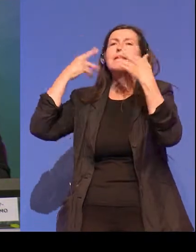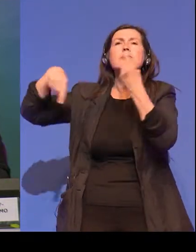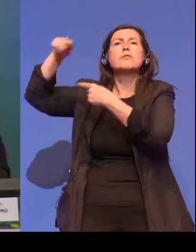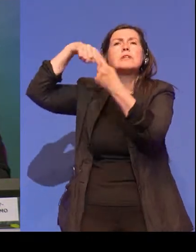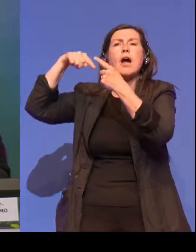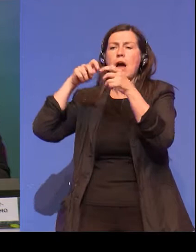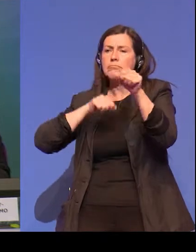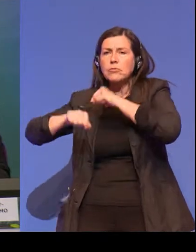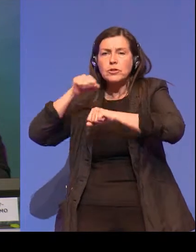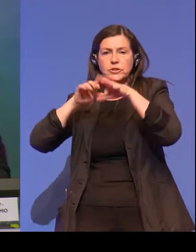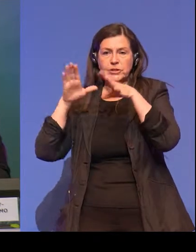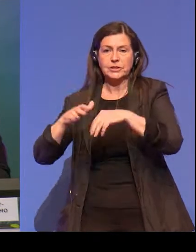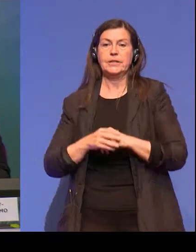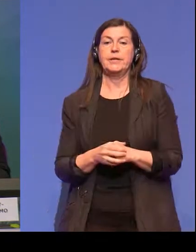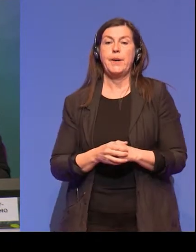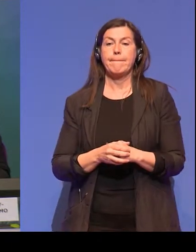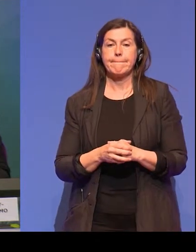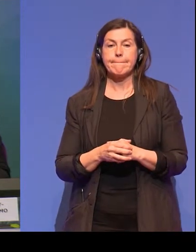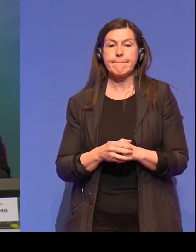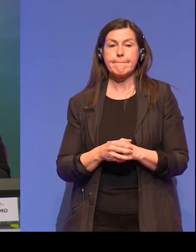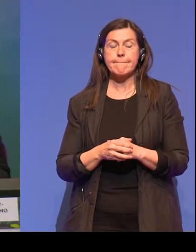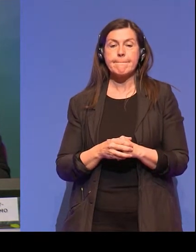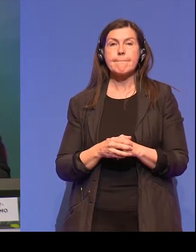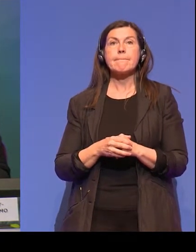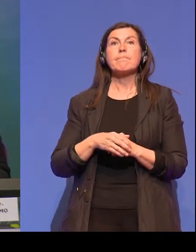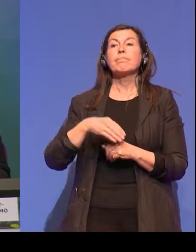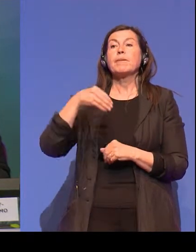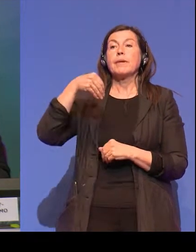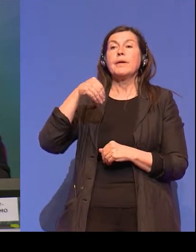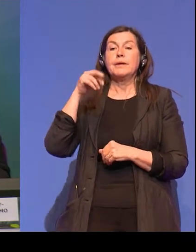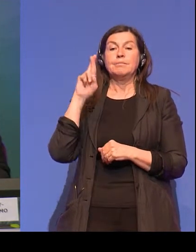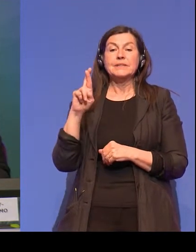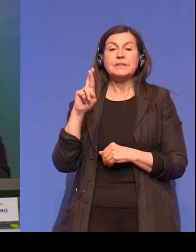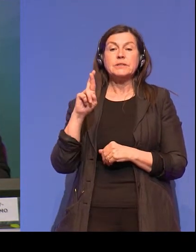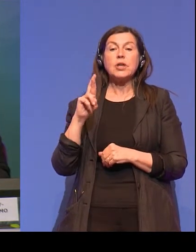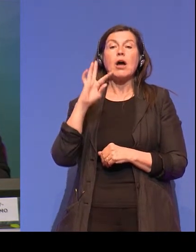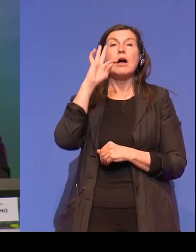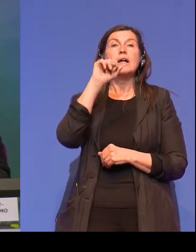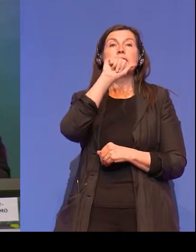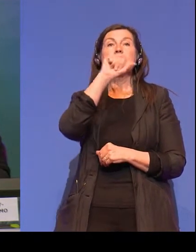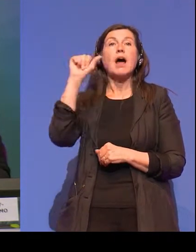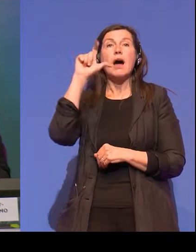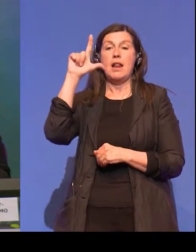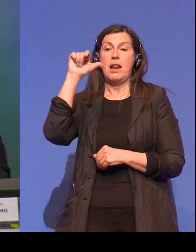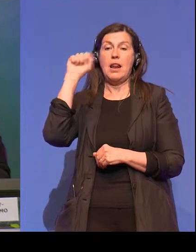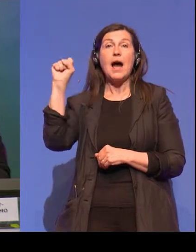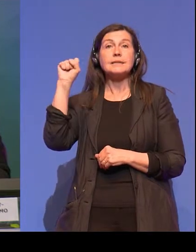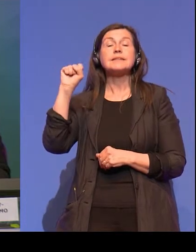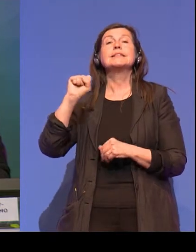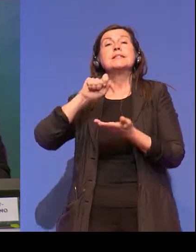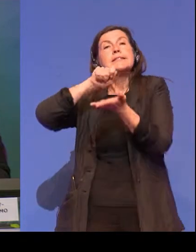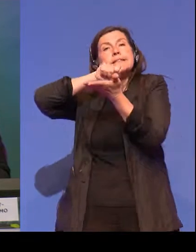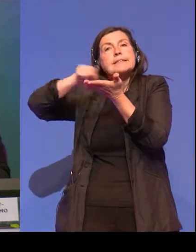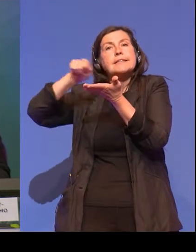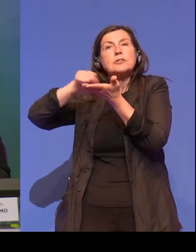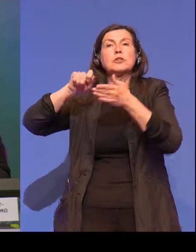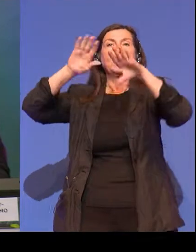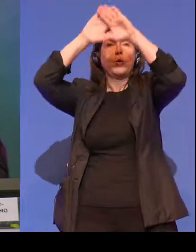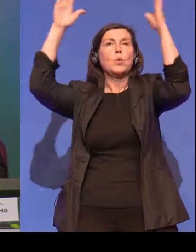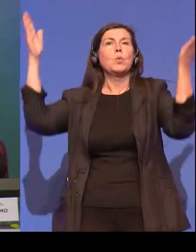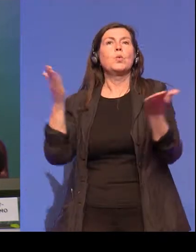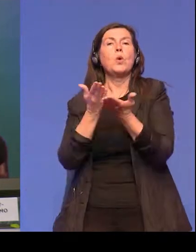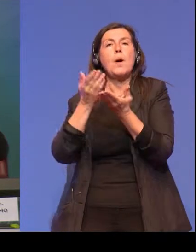Tuck, Vice President for Sustainable Development of the World Bank, Ms.